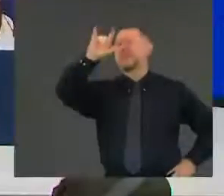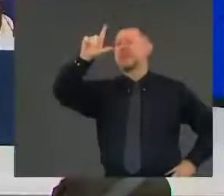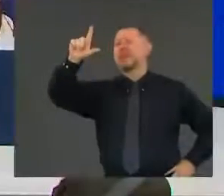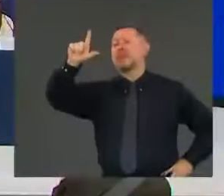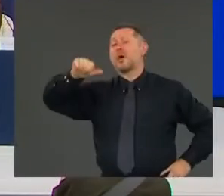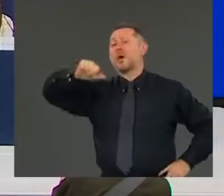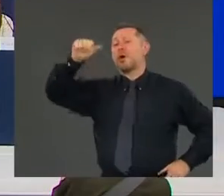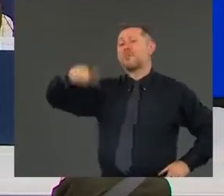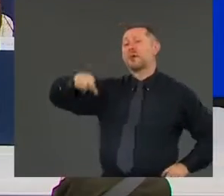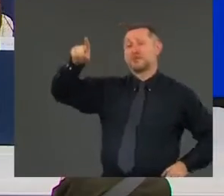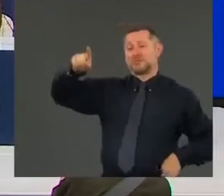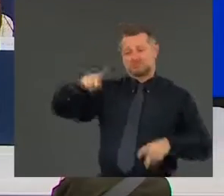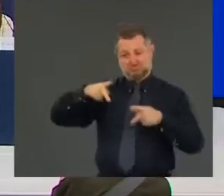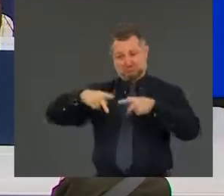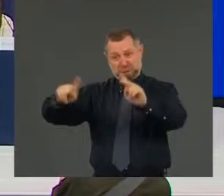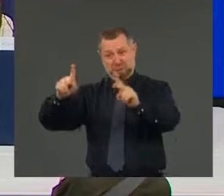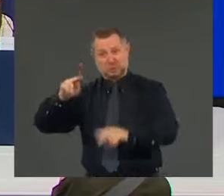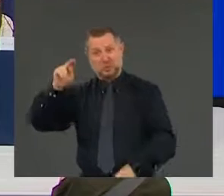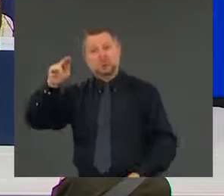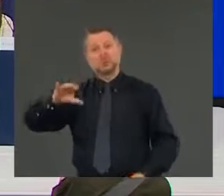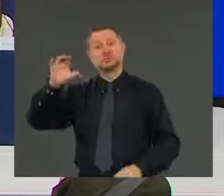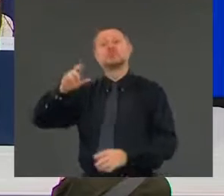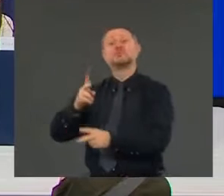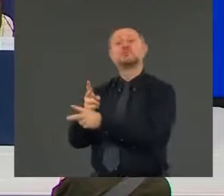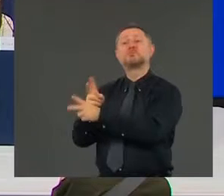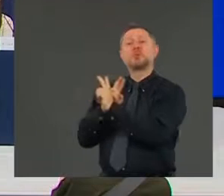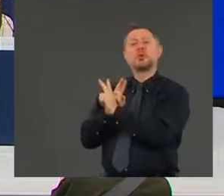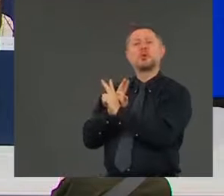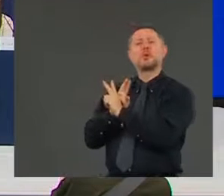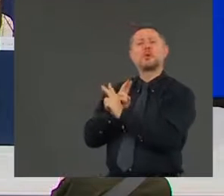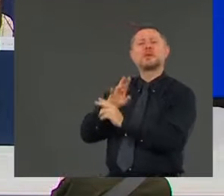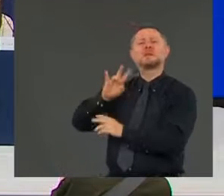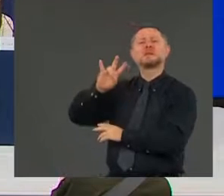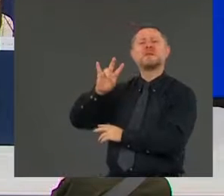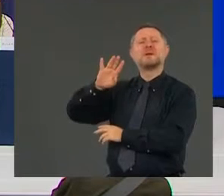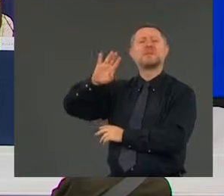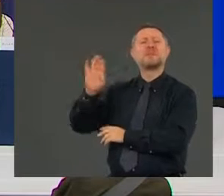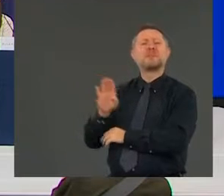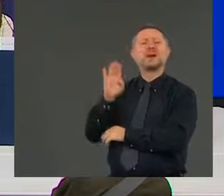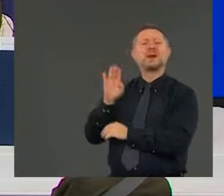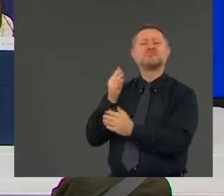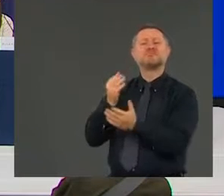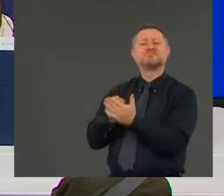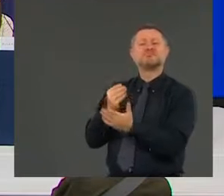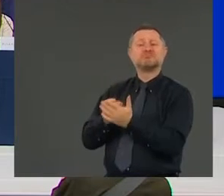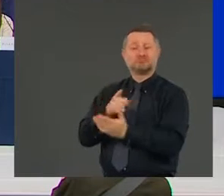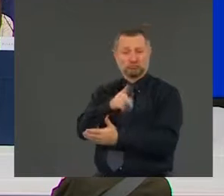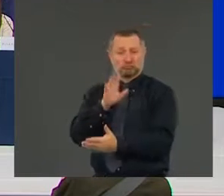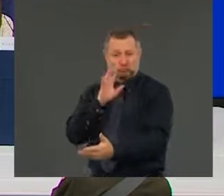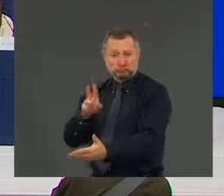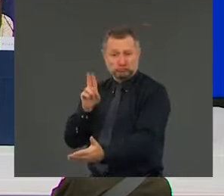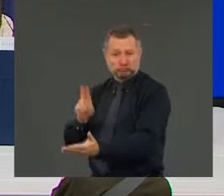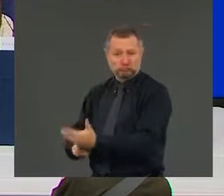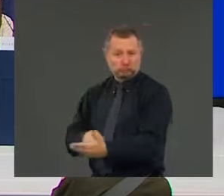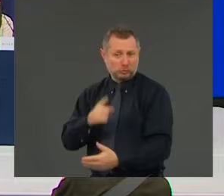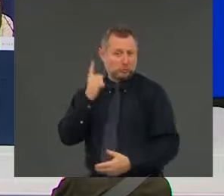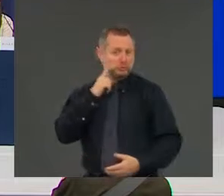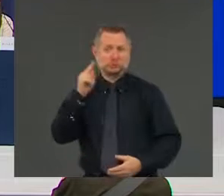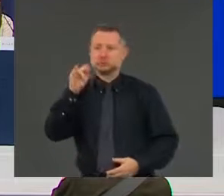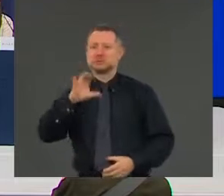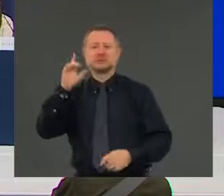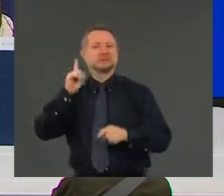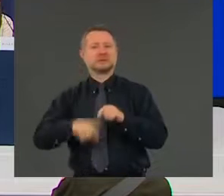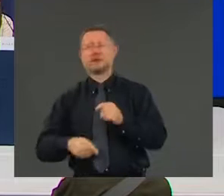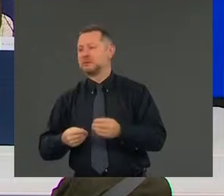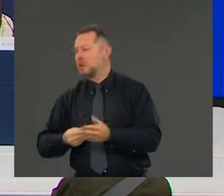borrow $7 billion, are you open to signing that bill? My understanding is they're having trouble meeting basic operating expenses without it, assuming the federal